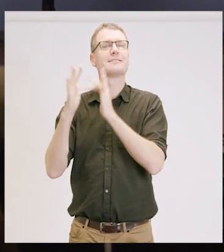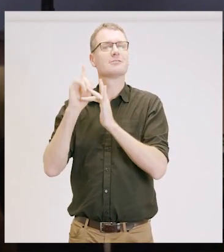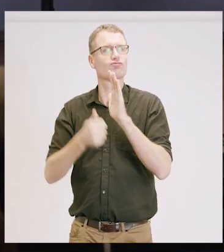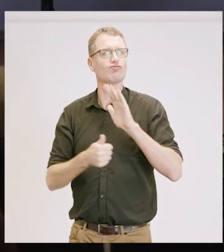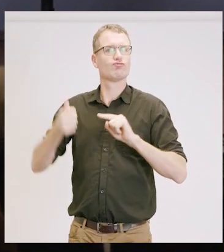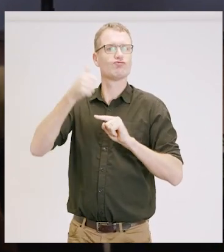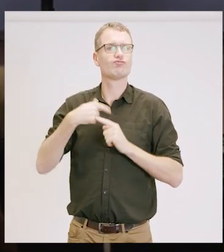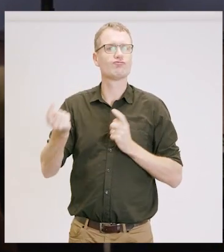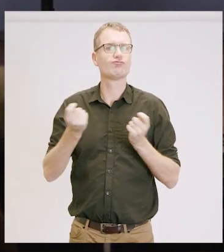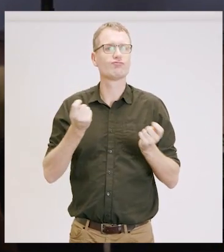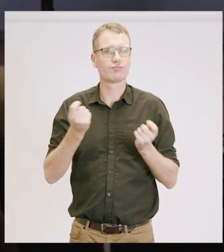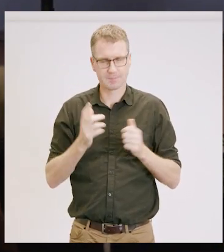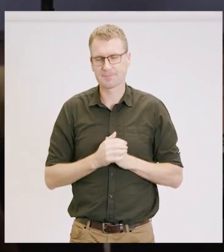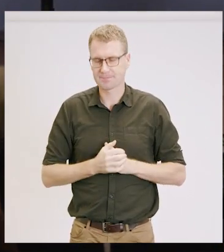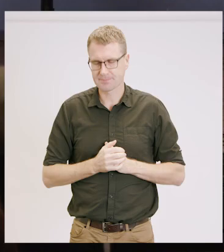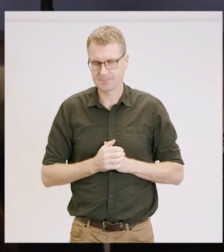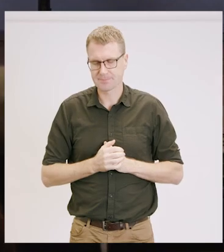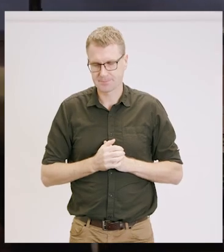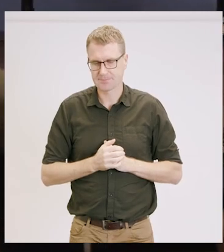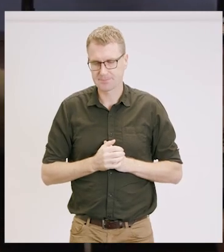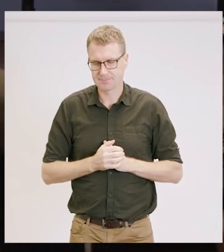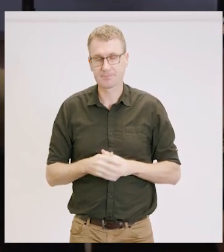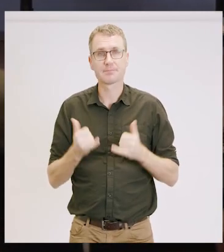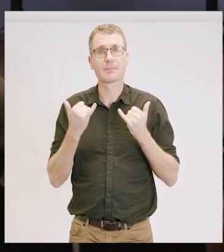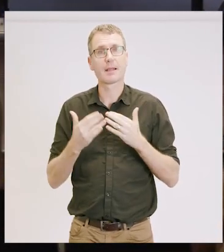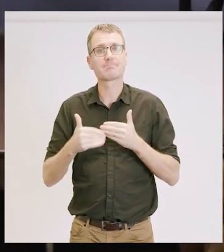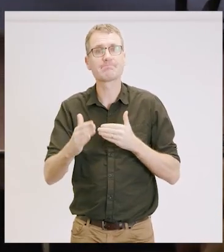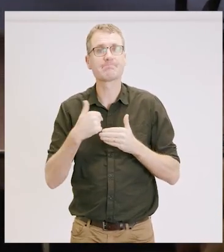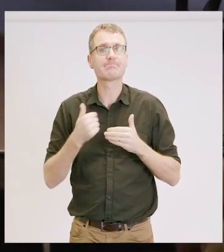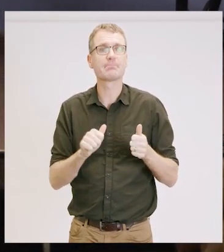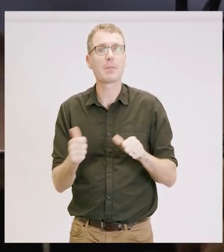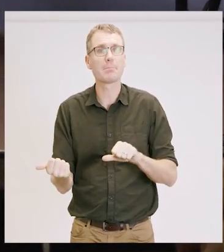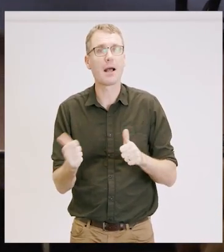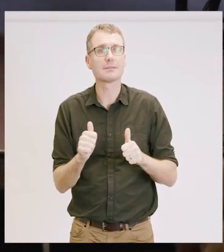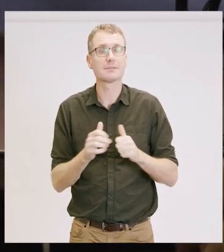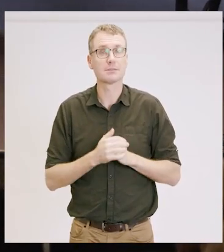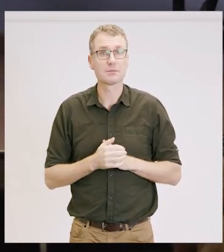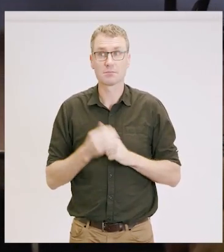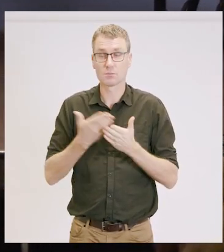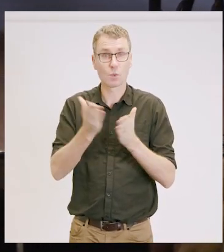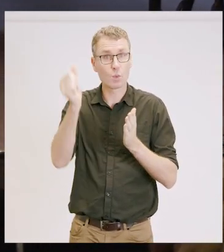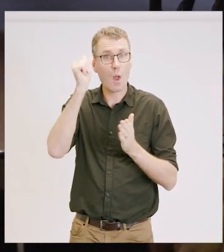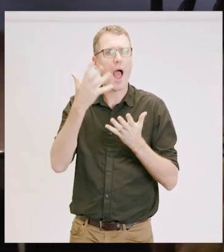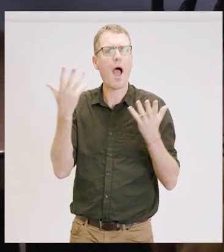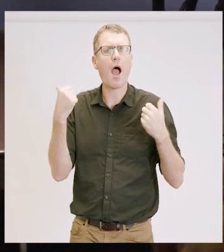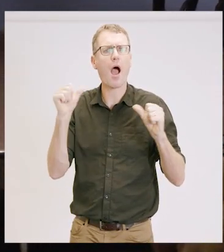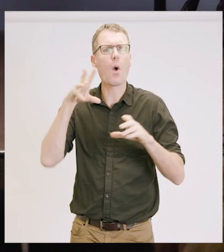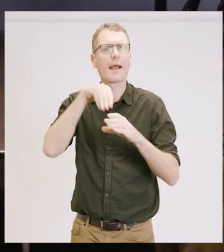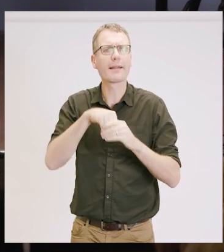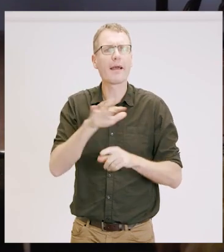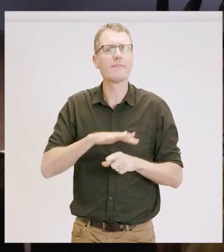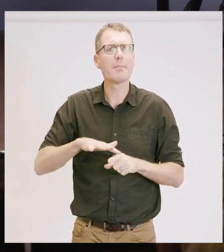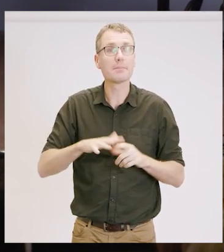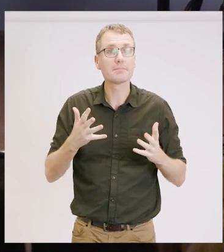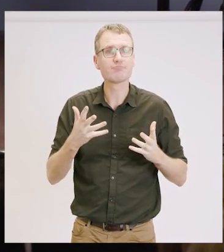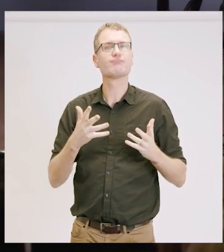Jesus. But I want to tell you today, and this is where we come to the baptism part, do you realise that the way we get into